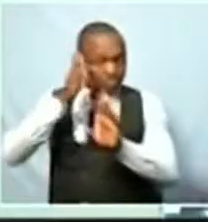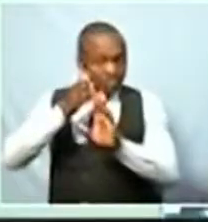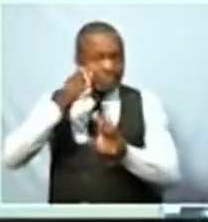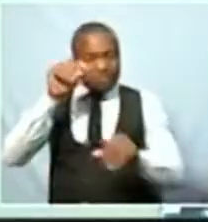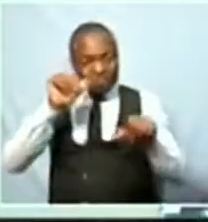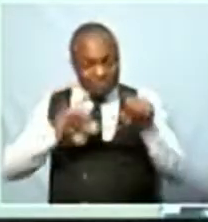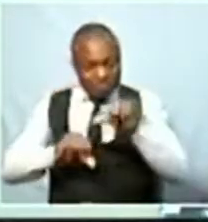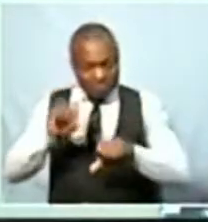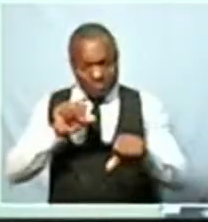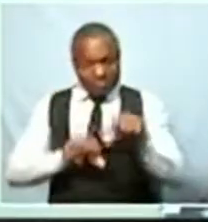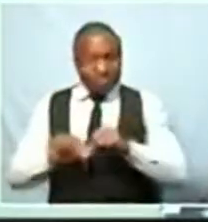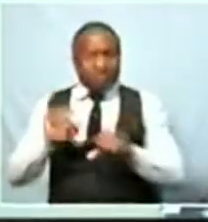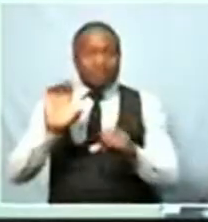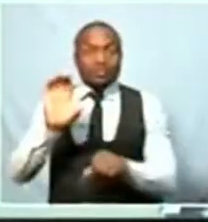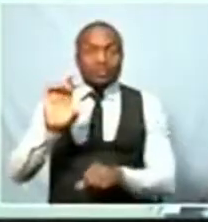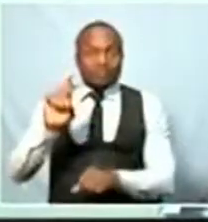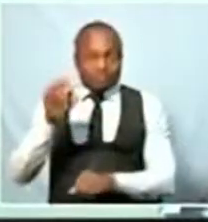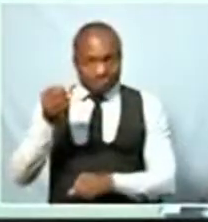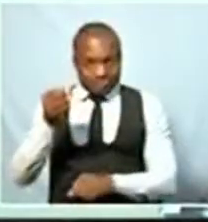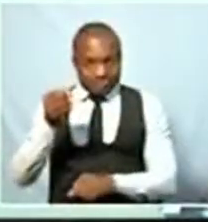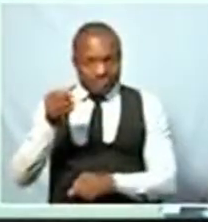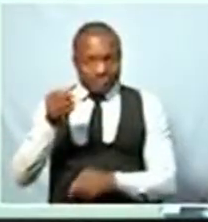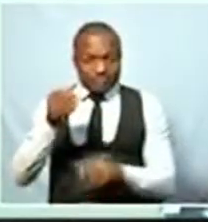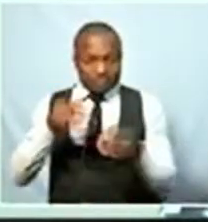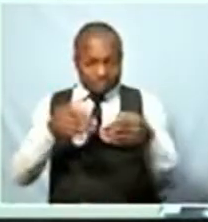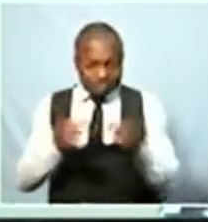the Constituency Development Fund